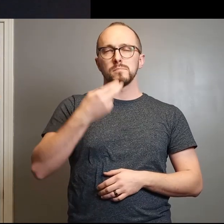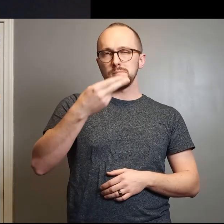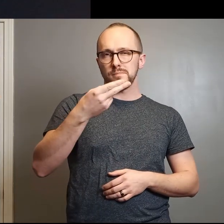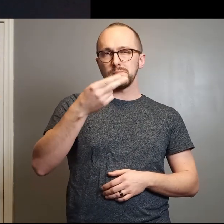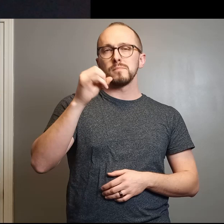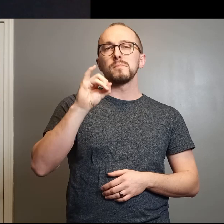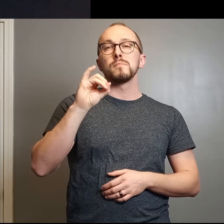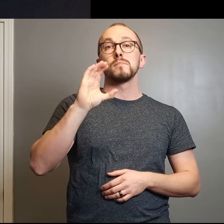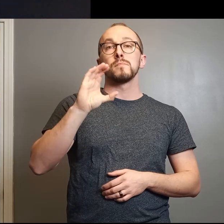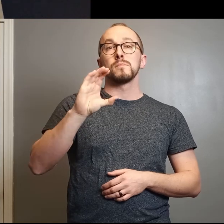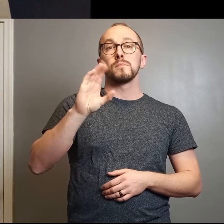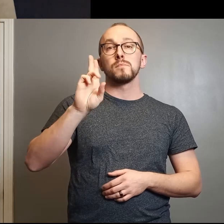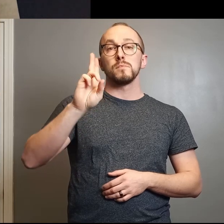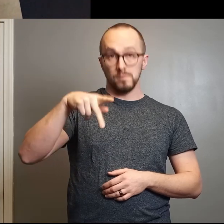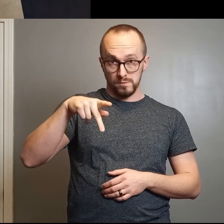hiccup,